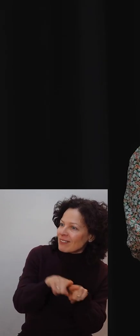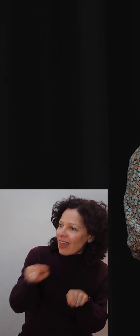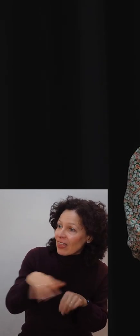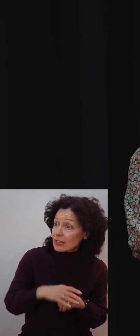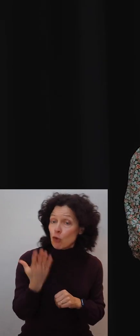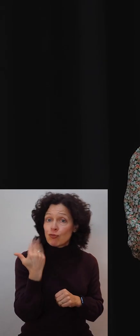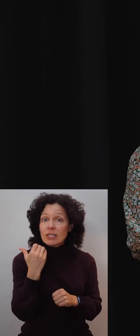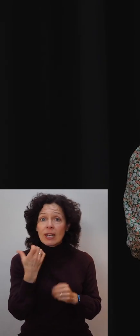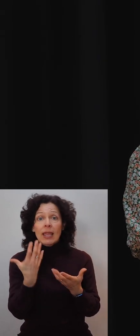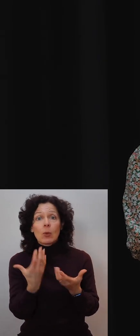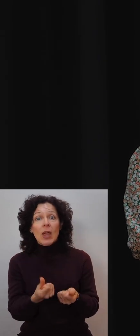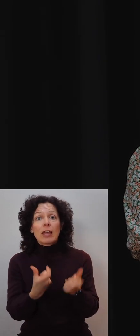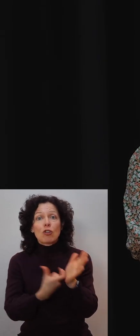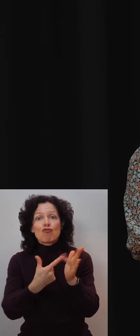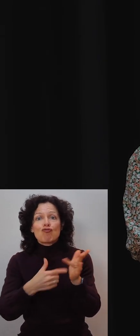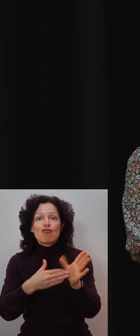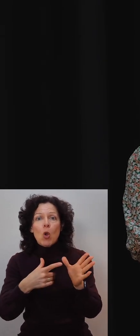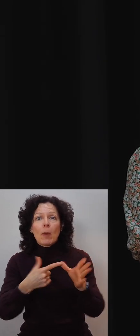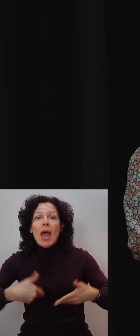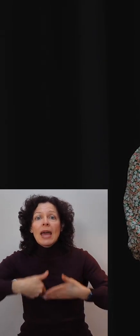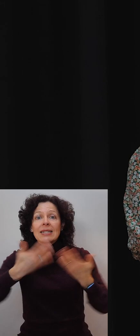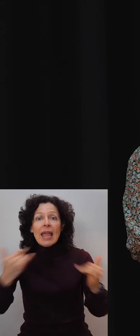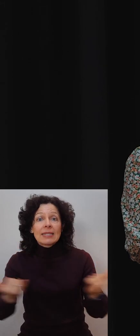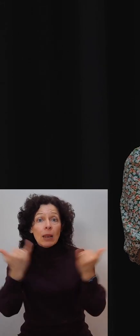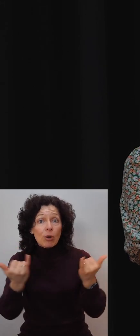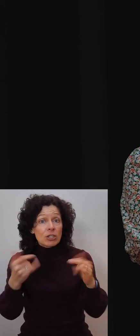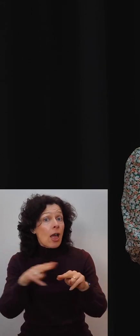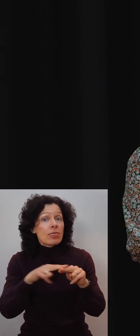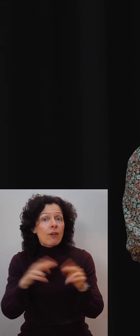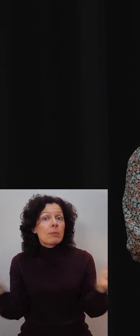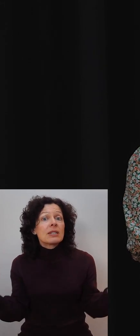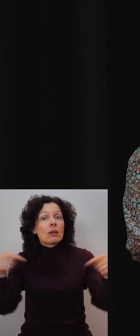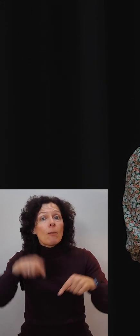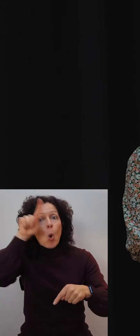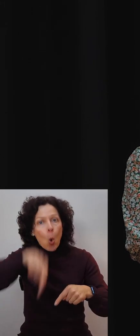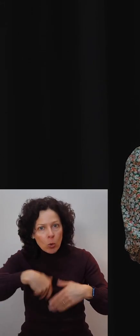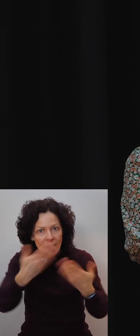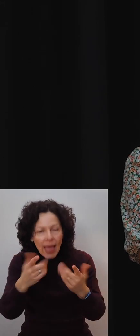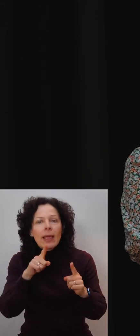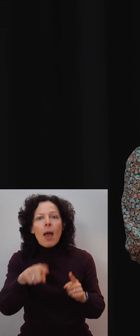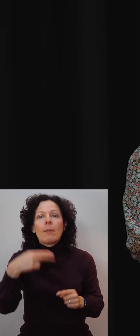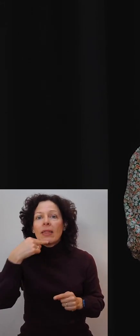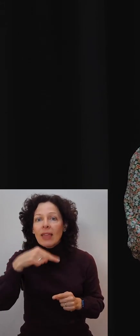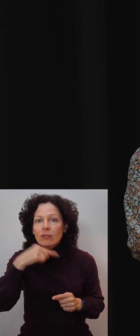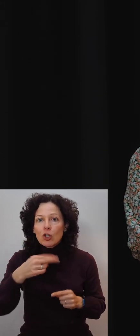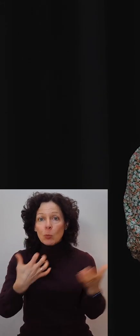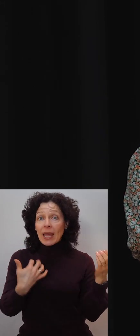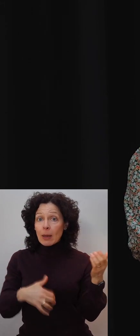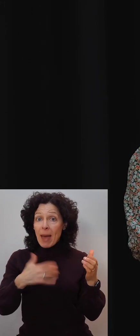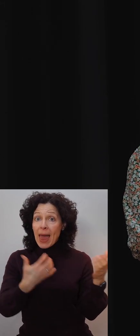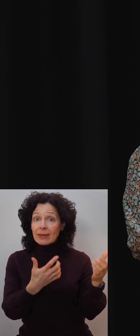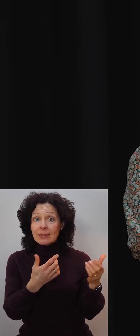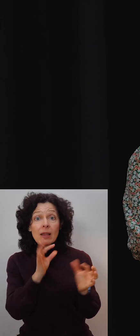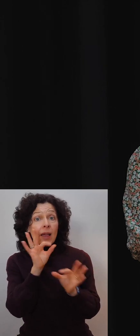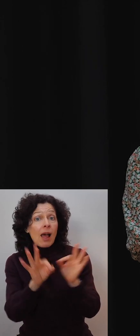Day celebrations, and actually the families weren't there for the whole day, but we had a band in the afternoon and they were invited in to celebrate with their